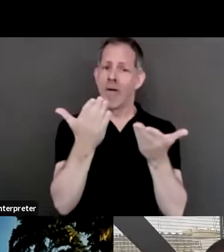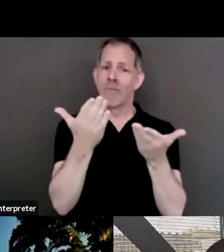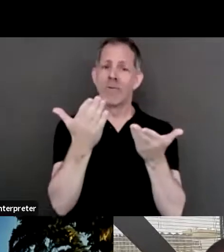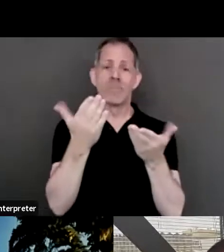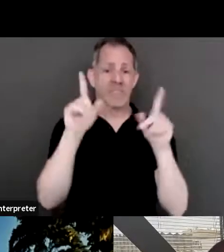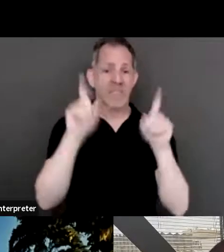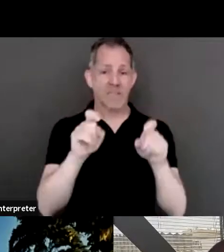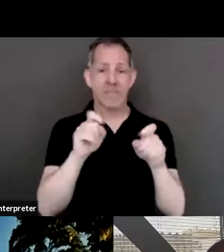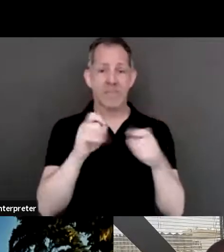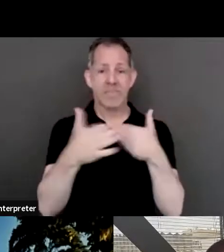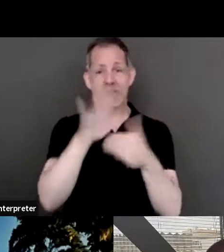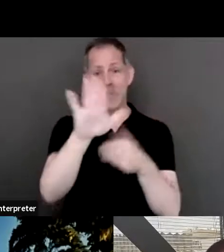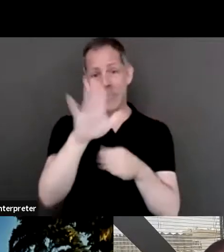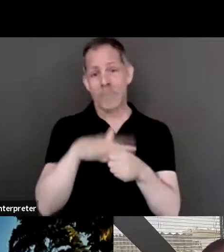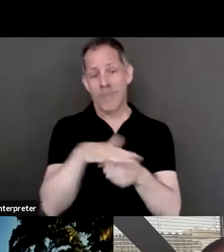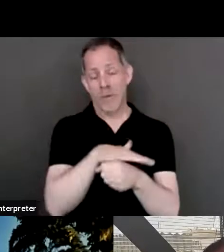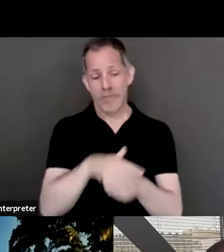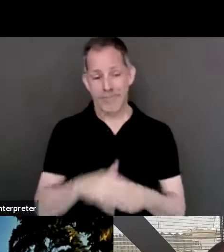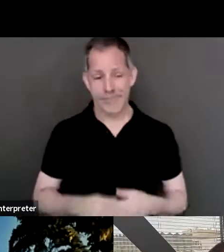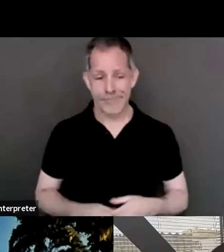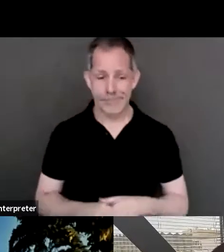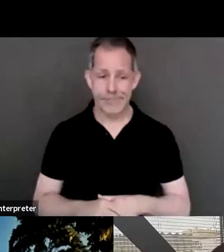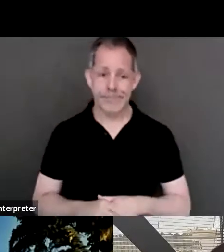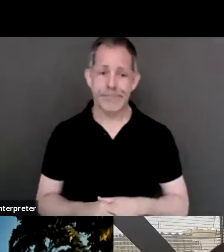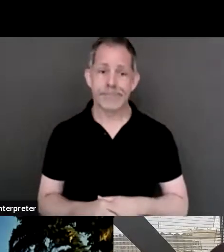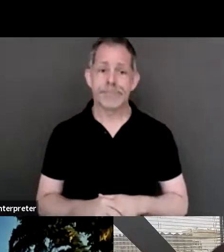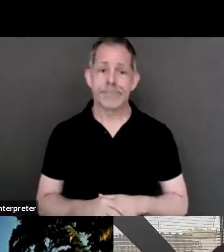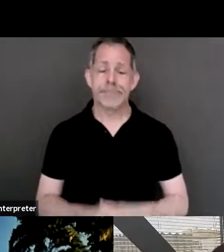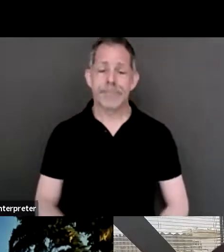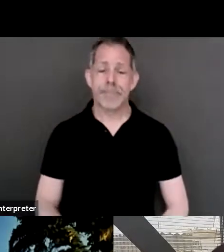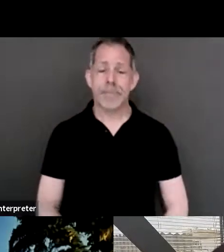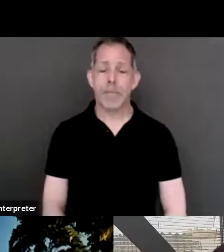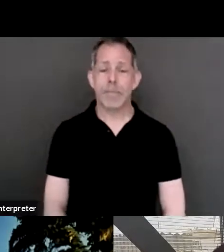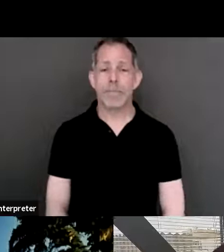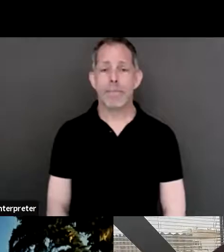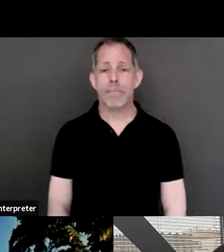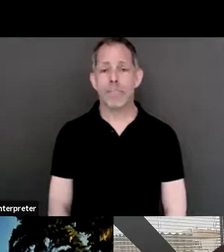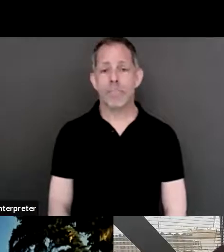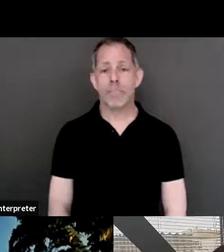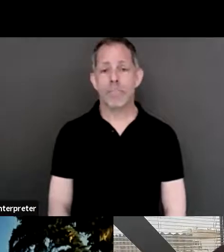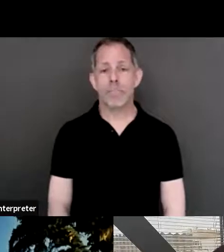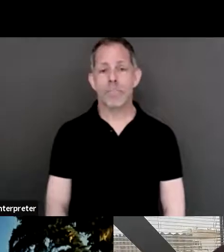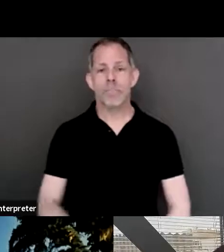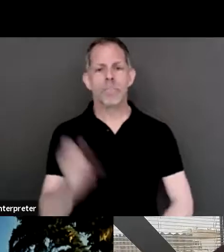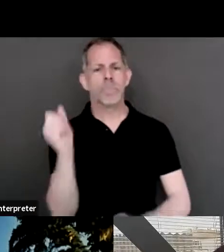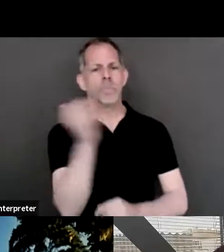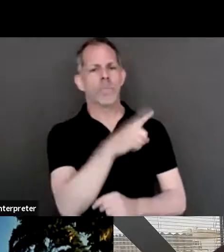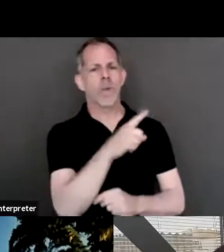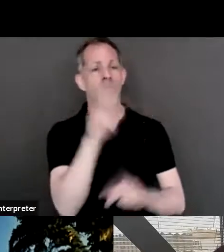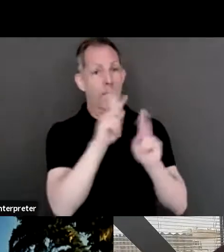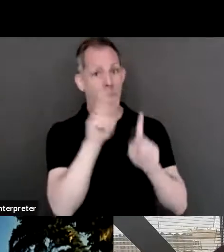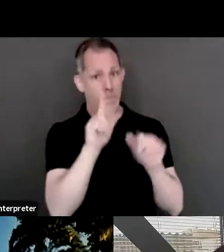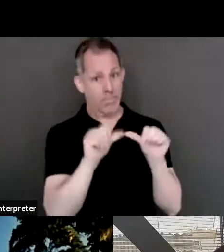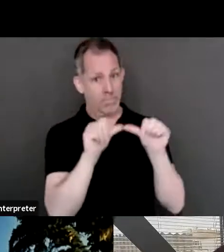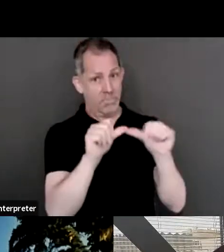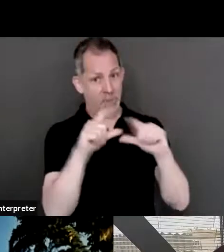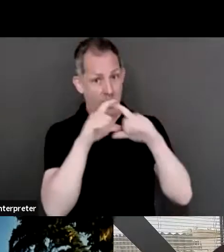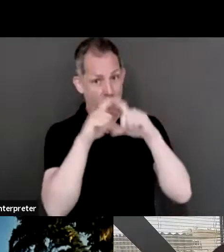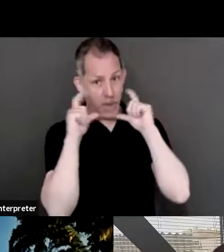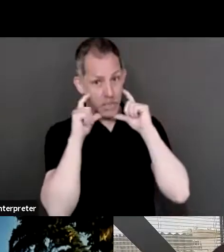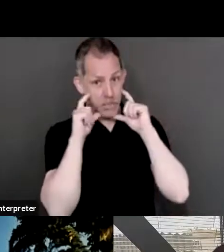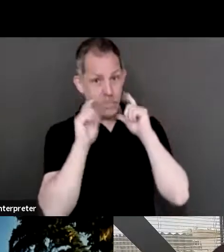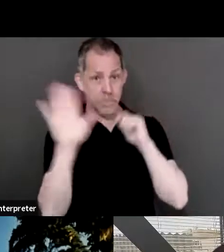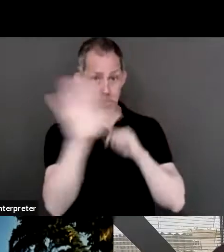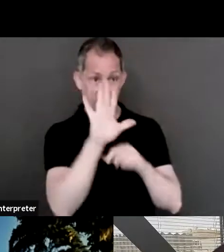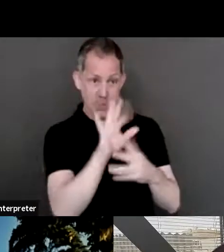Next question. Some people will choose to continue to wear masks as restrictions drop. That it's their choice, obviously, but others have